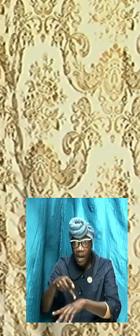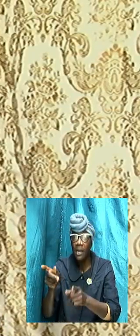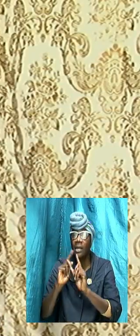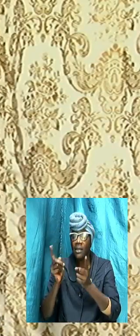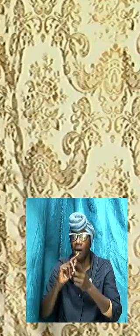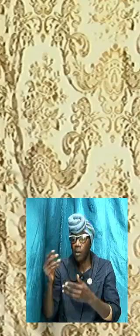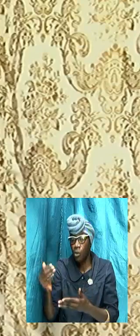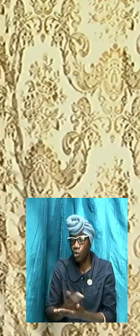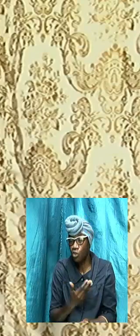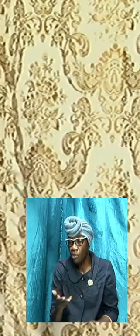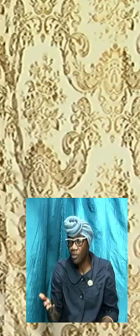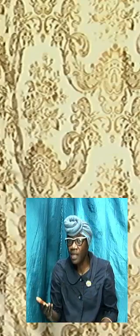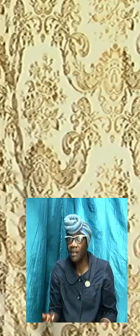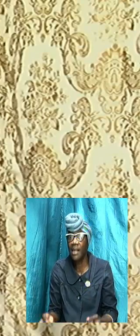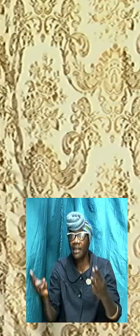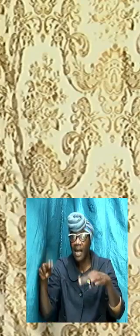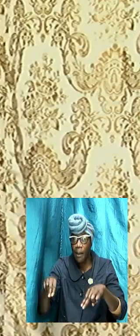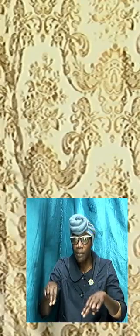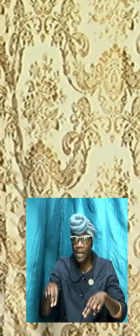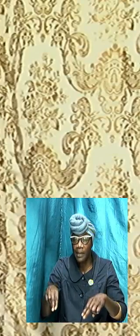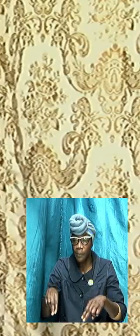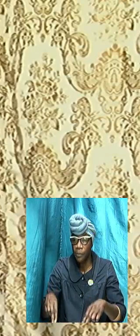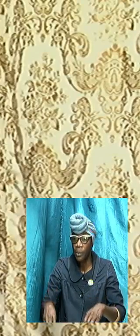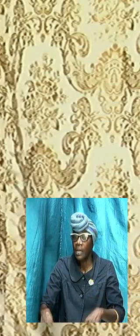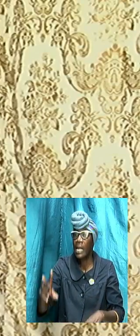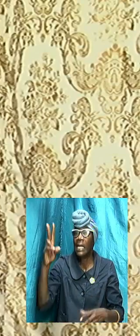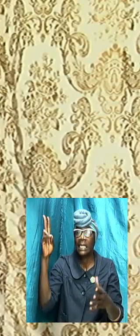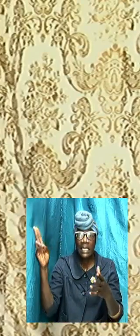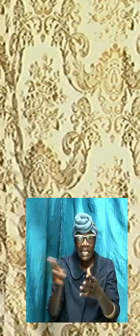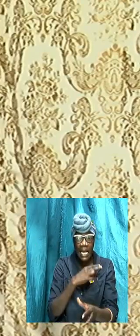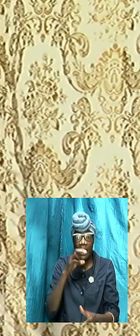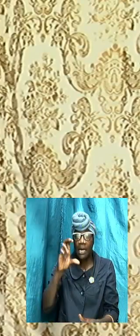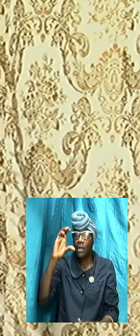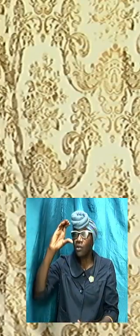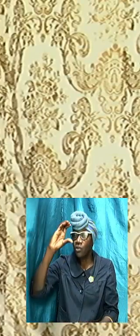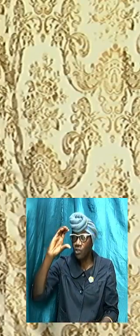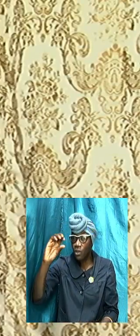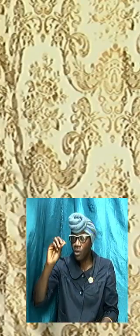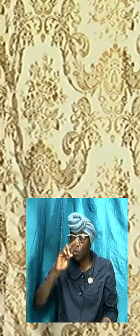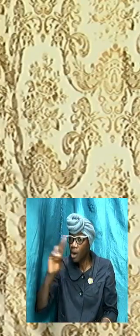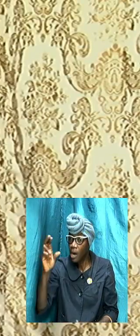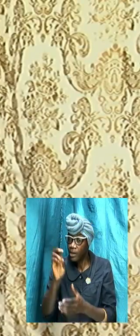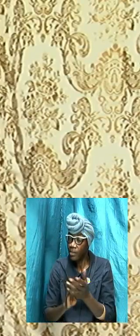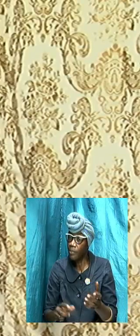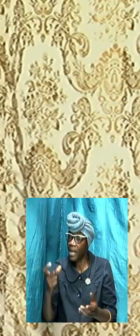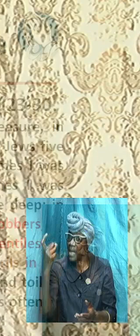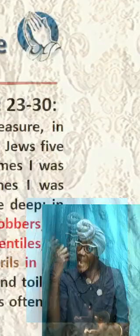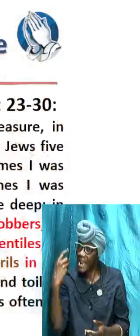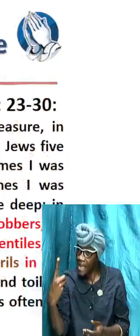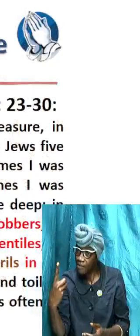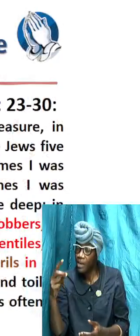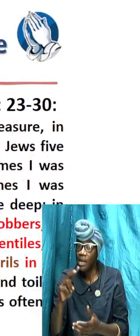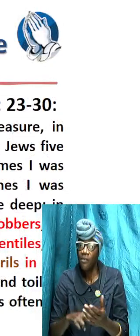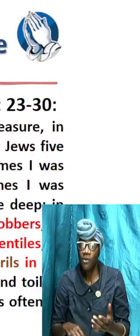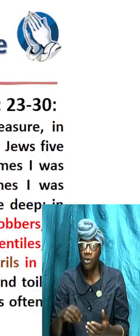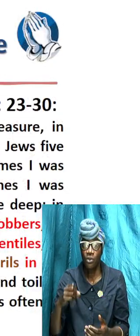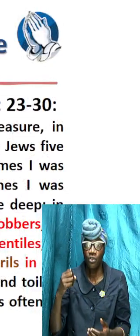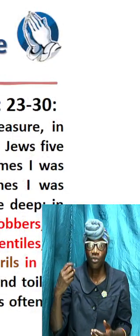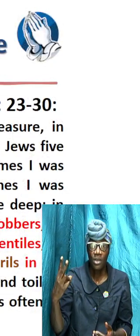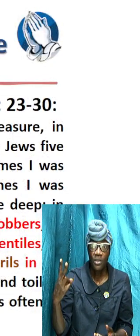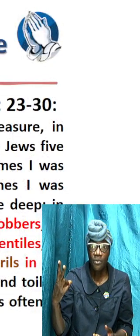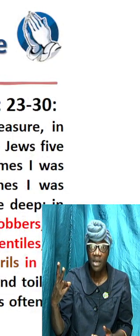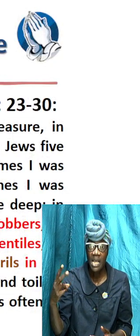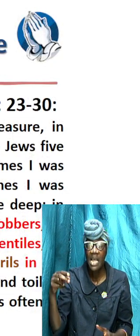place in his life. He said in 2 Corinthians chapter 11 and verse 23 to 30, he says, in